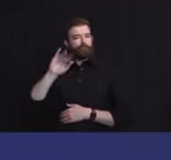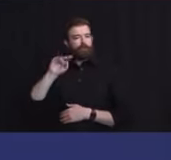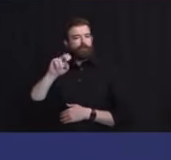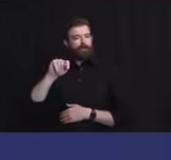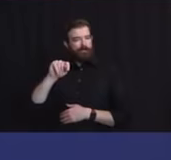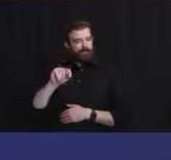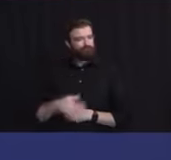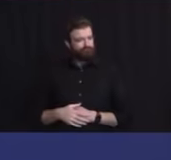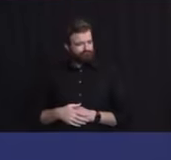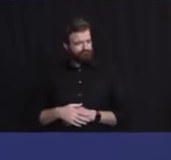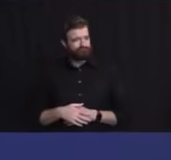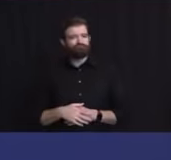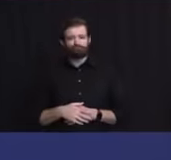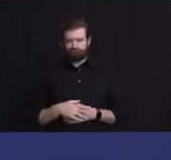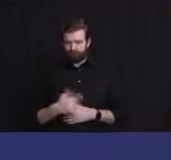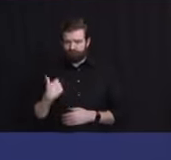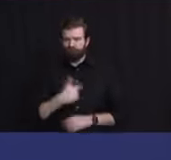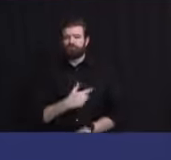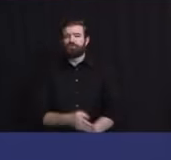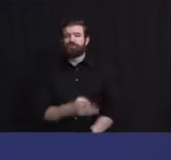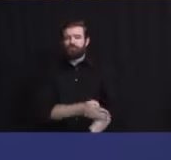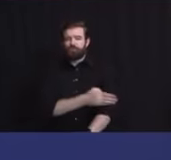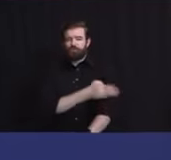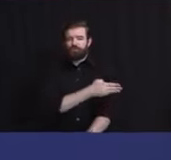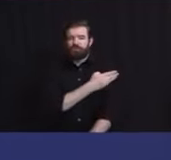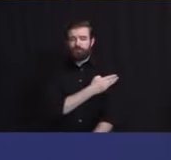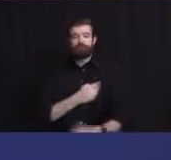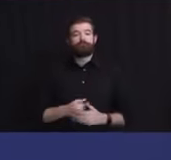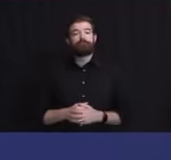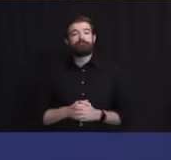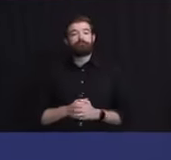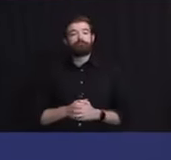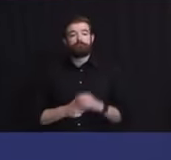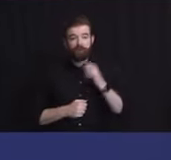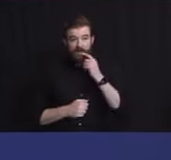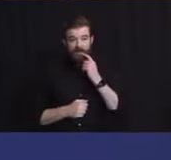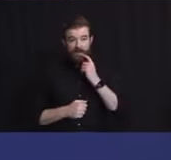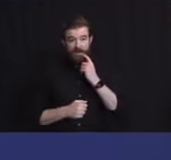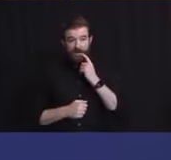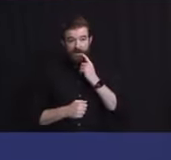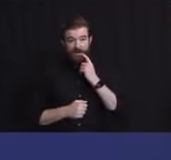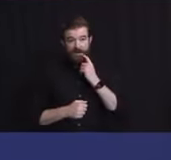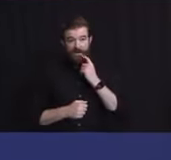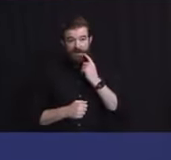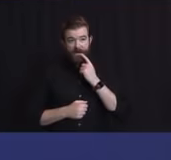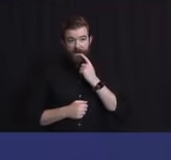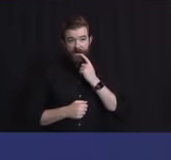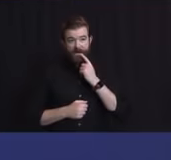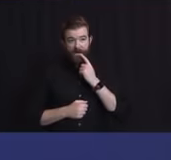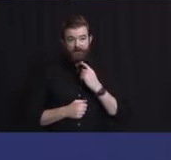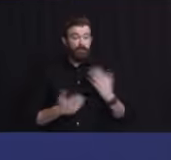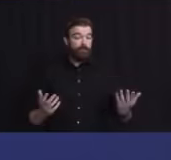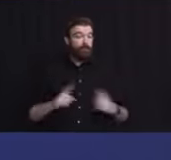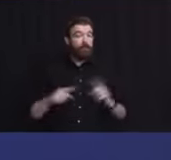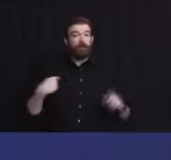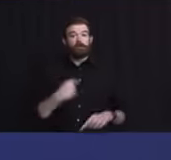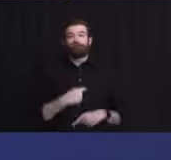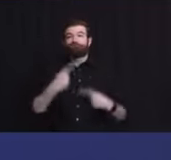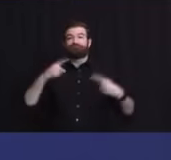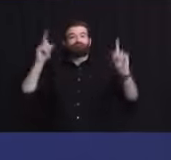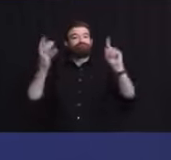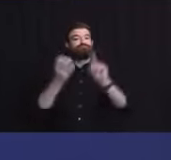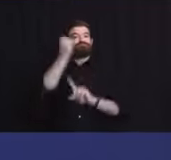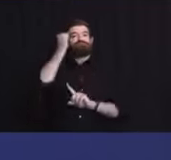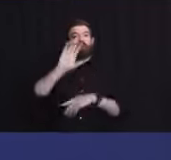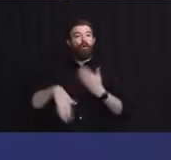And on the other hand, I'm going to be the last guy to say that we have accomplished our mission. We have still, as